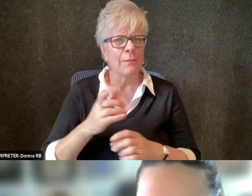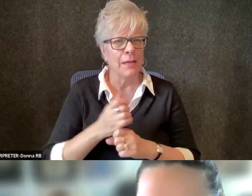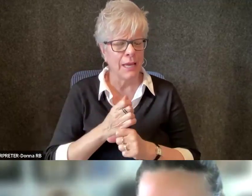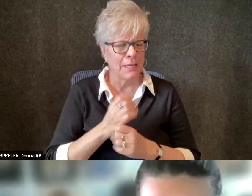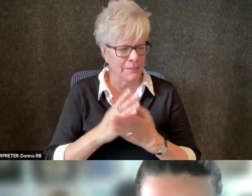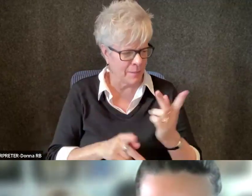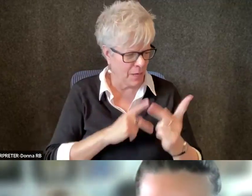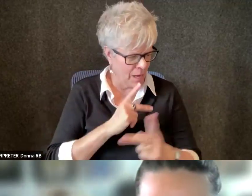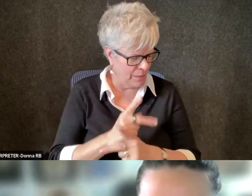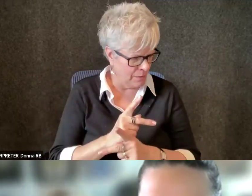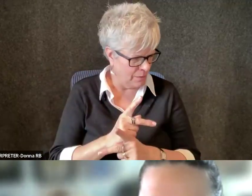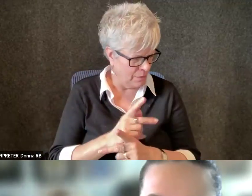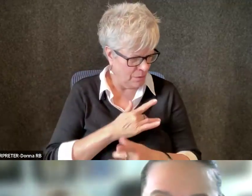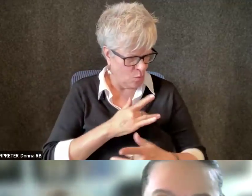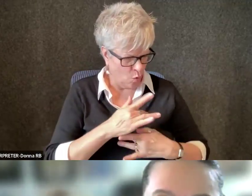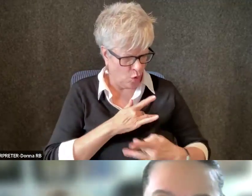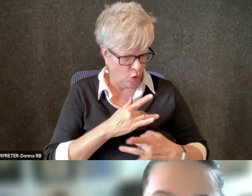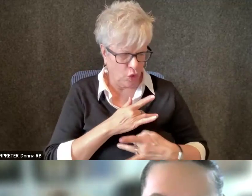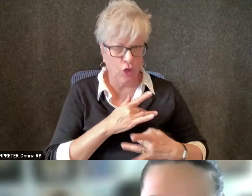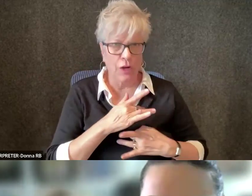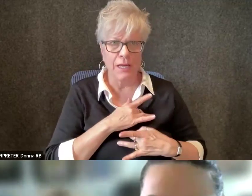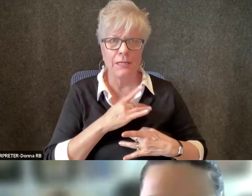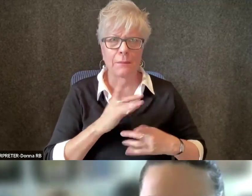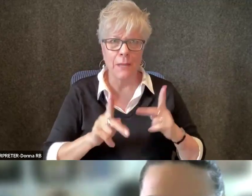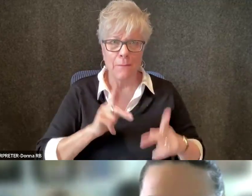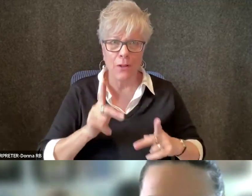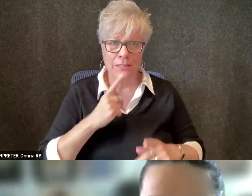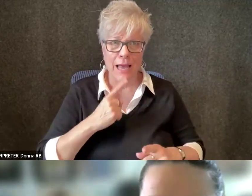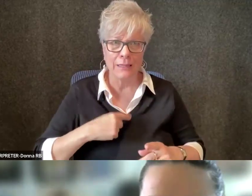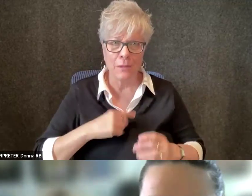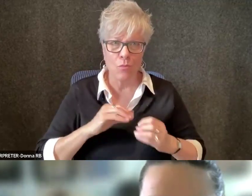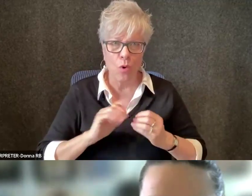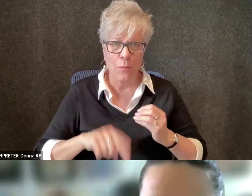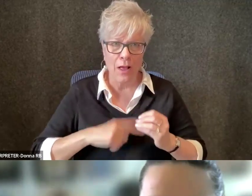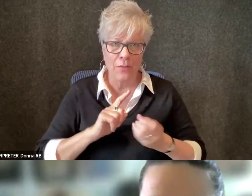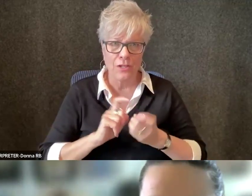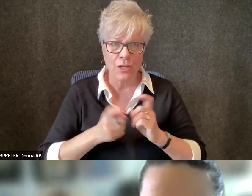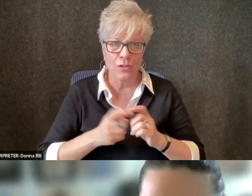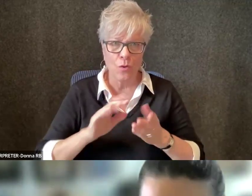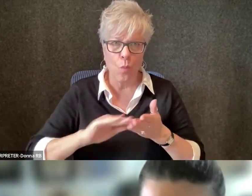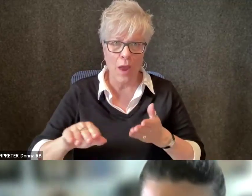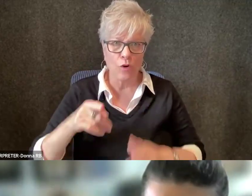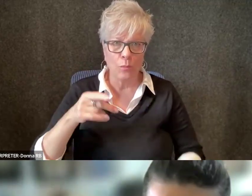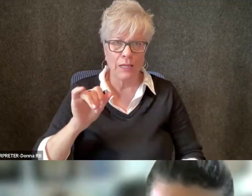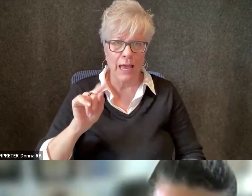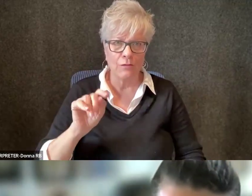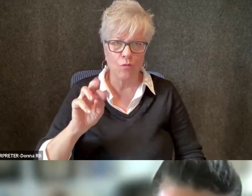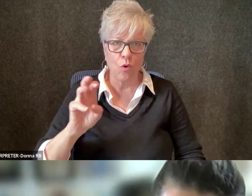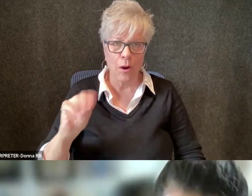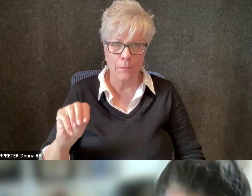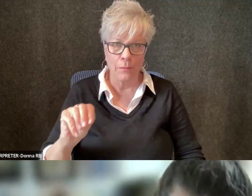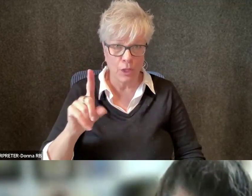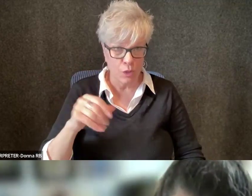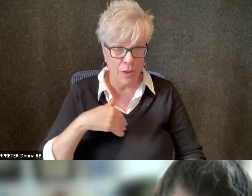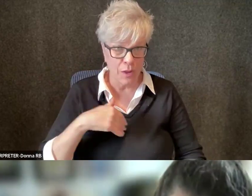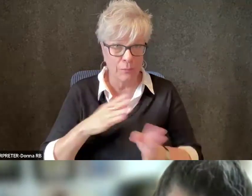of worried voices coming forward, wondering more about the changes to the waiver platform. And do we have a plan to